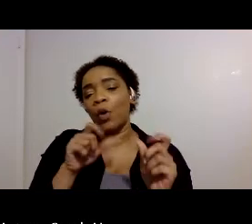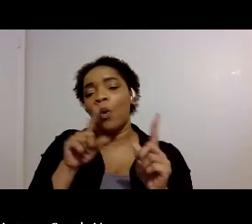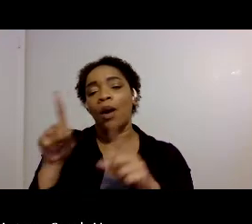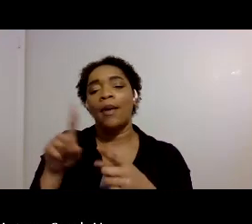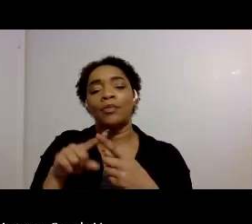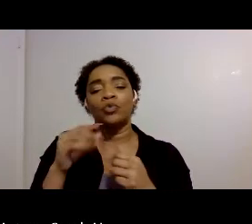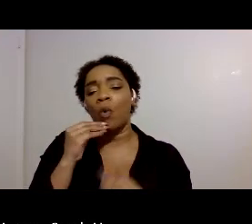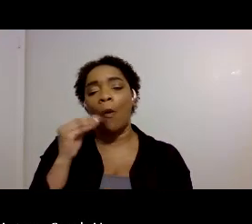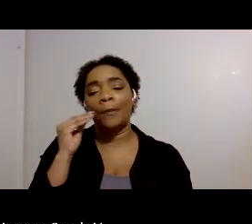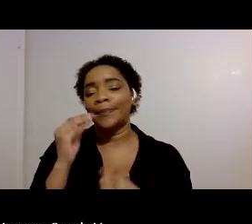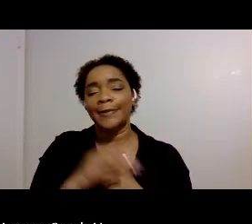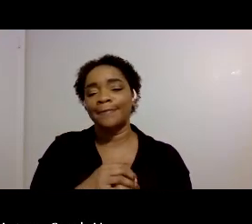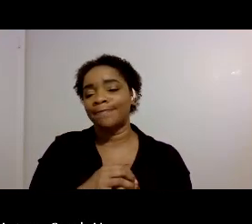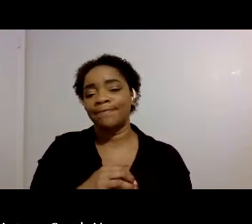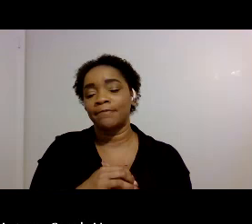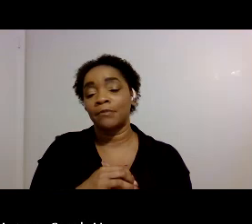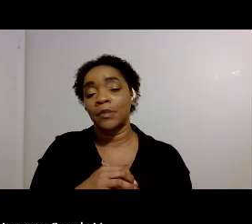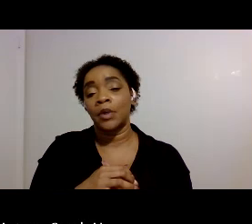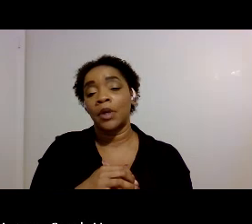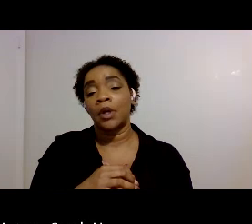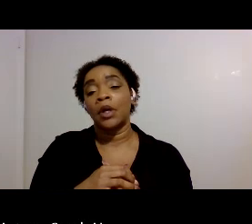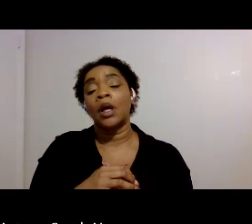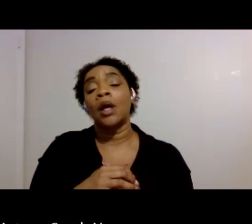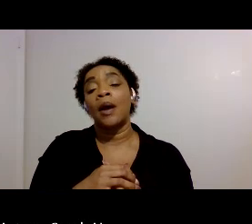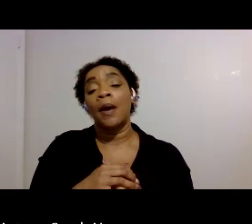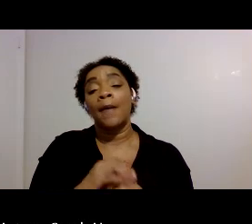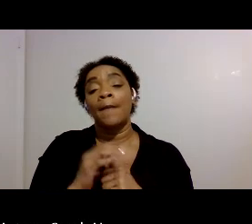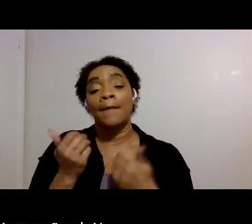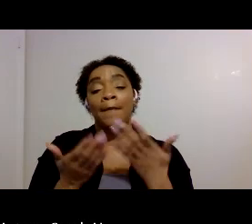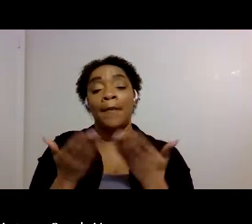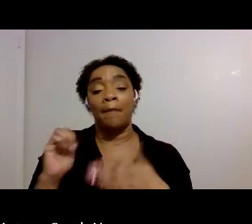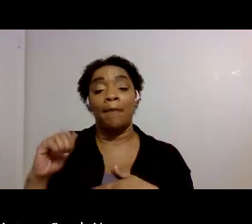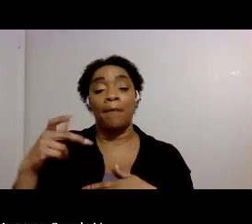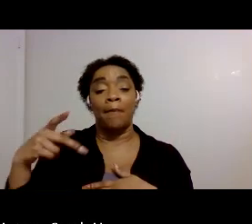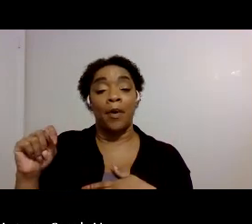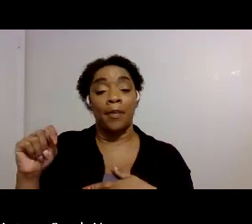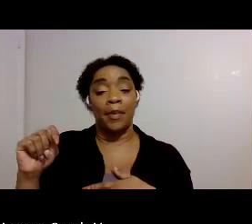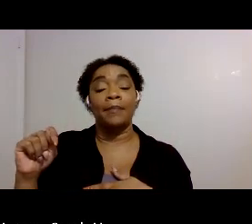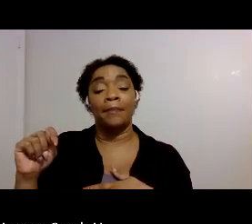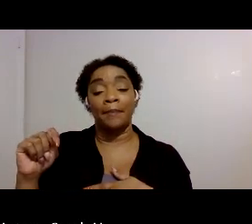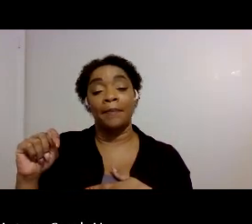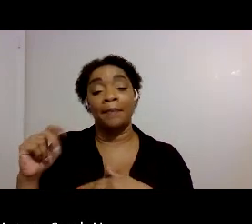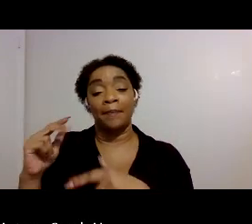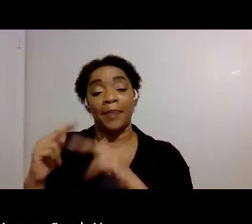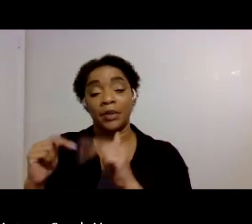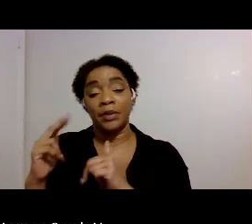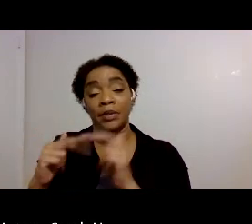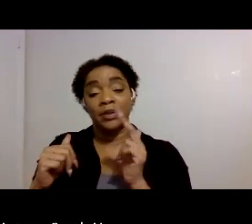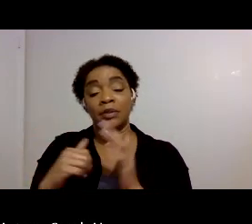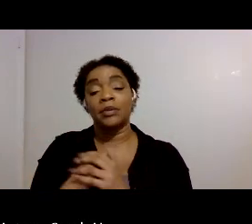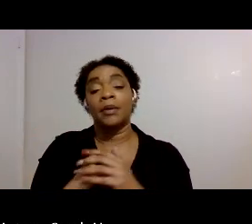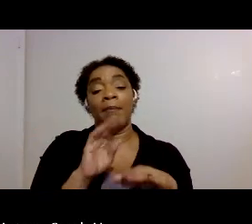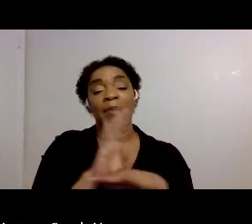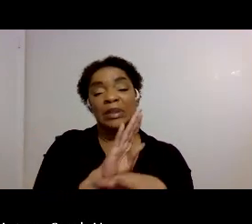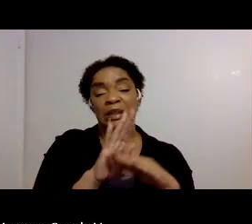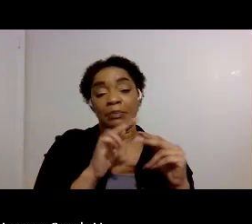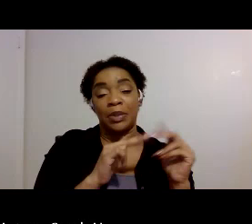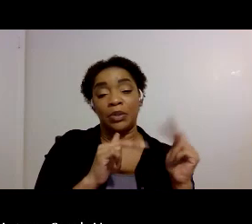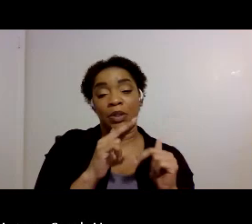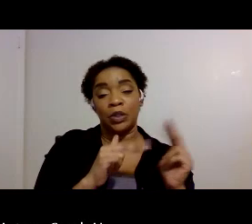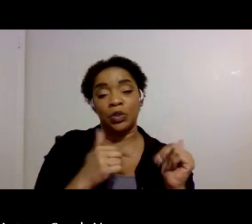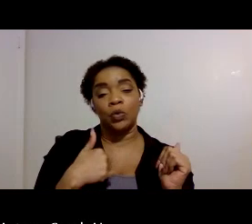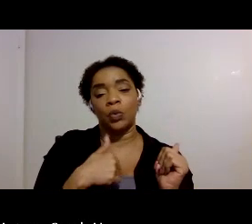residential apartment buildings and commercial buildings. by code, we have to do that for